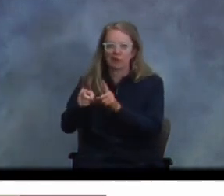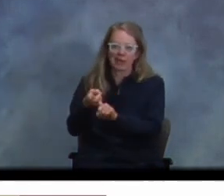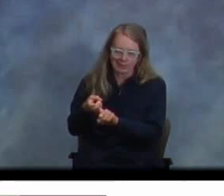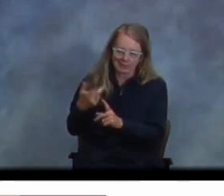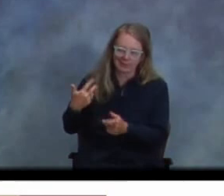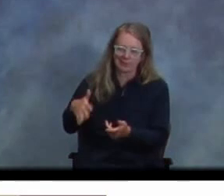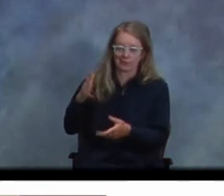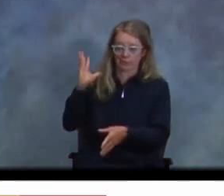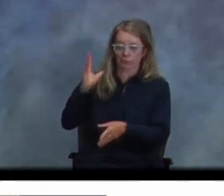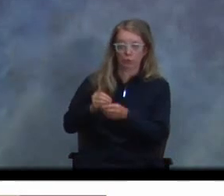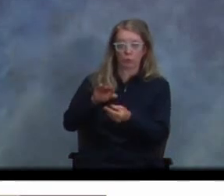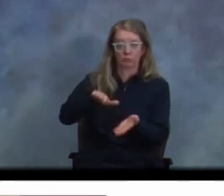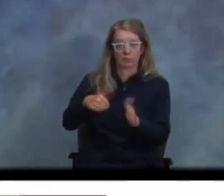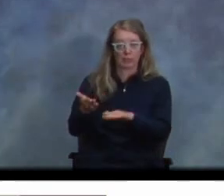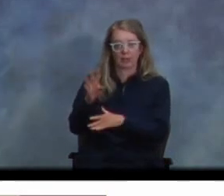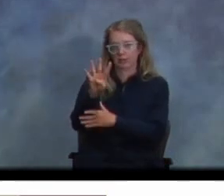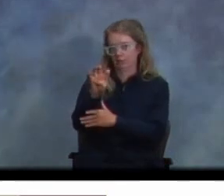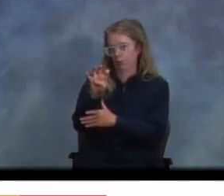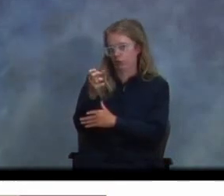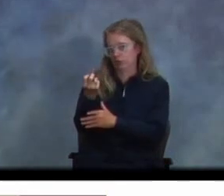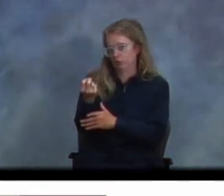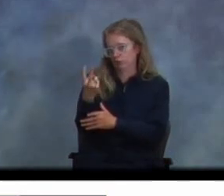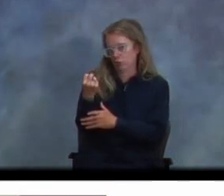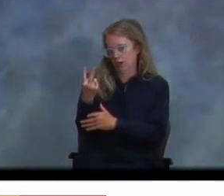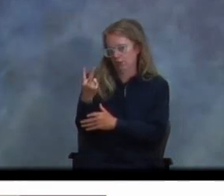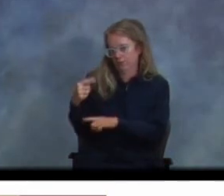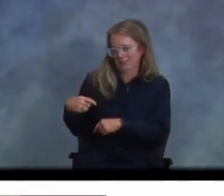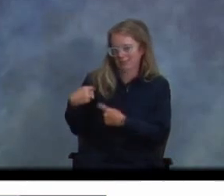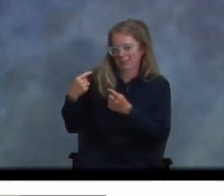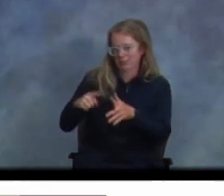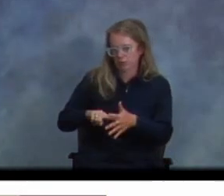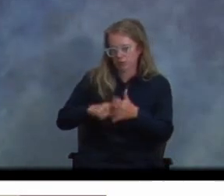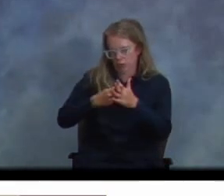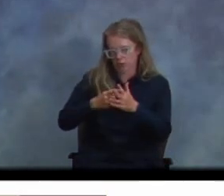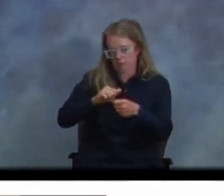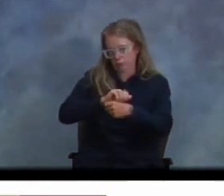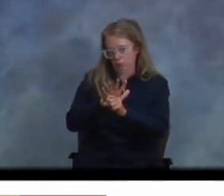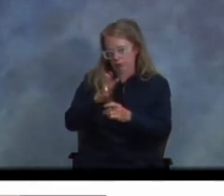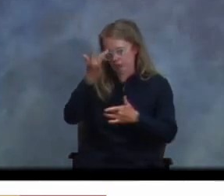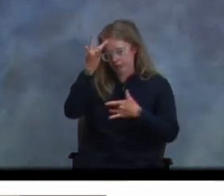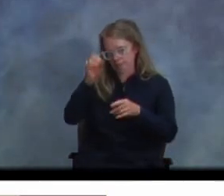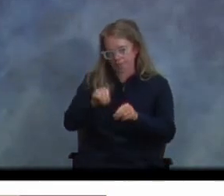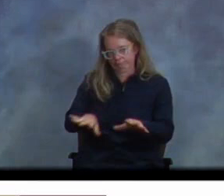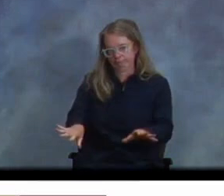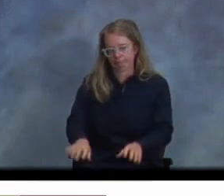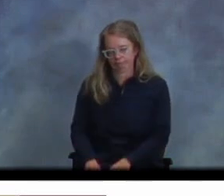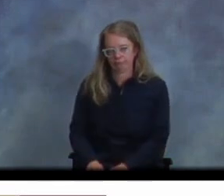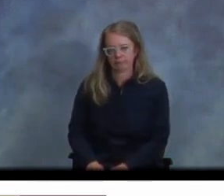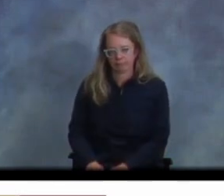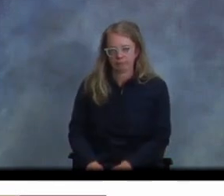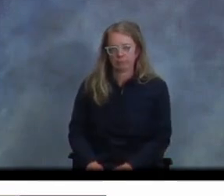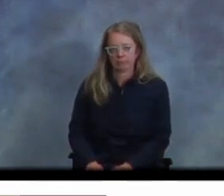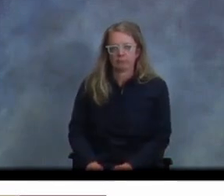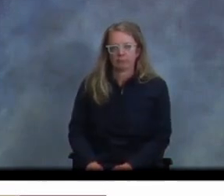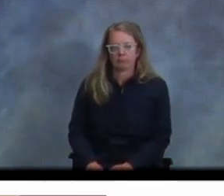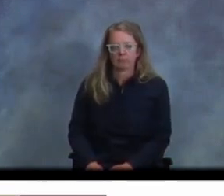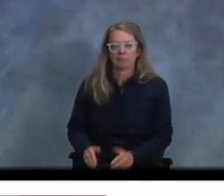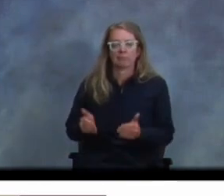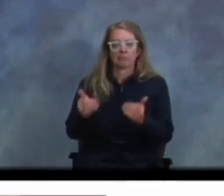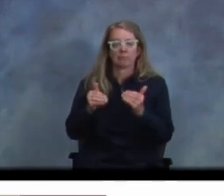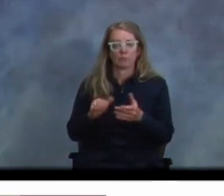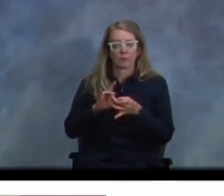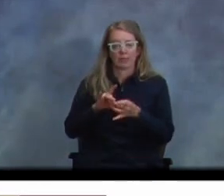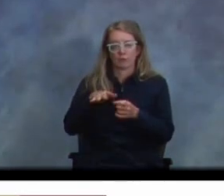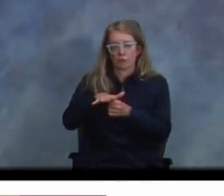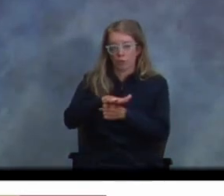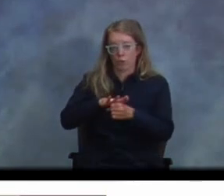total to 412 COVID-19 related deaths since the pandemic started. In terms of our